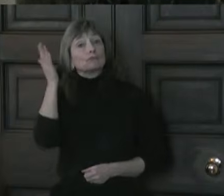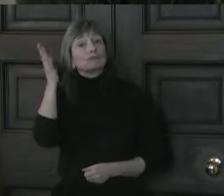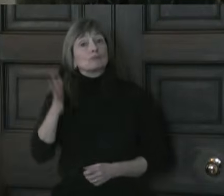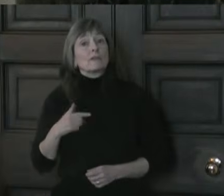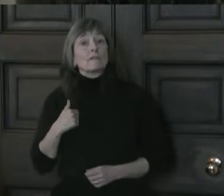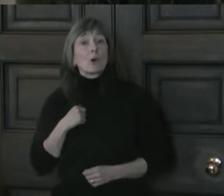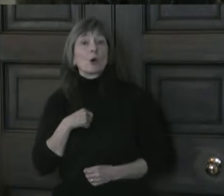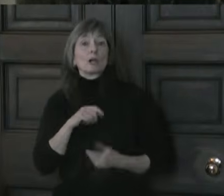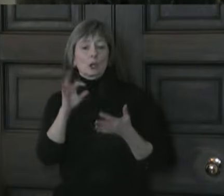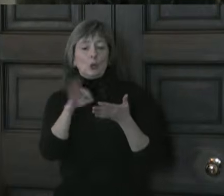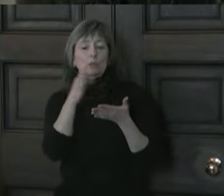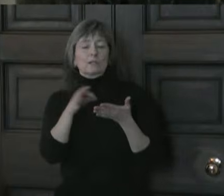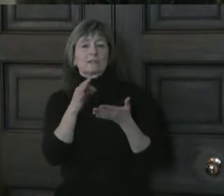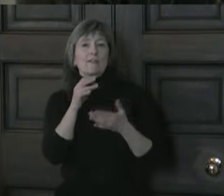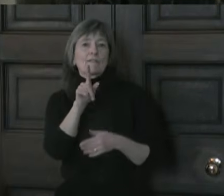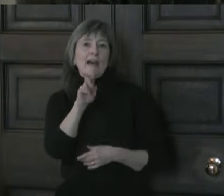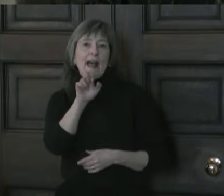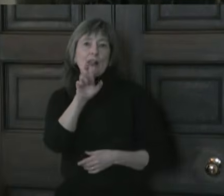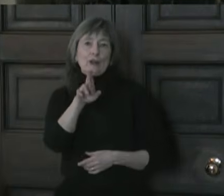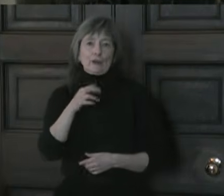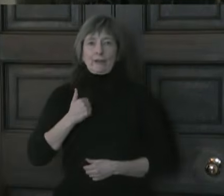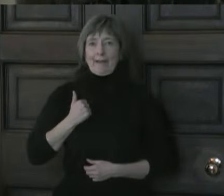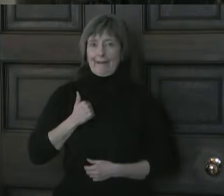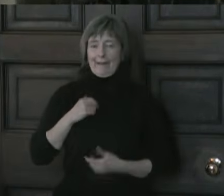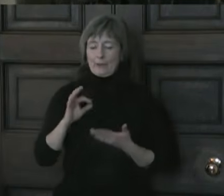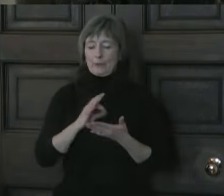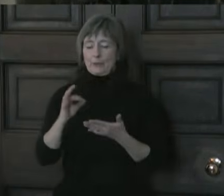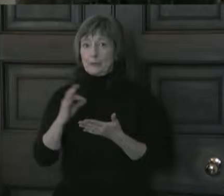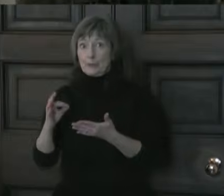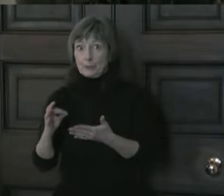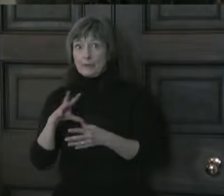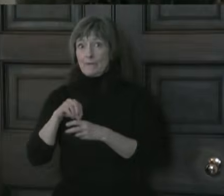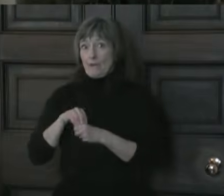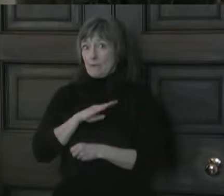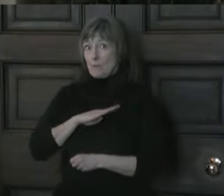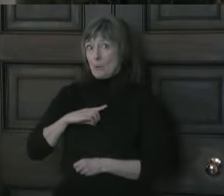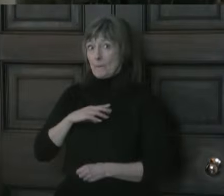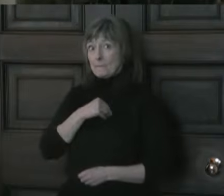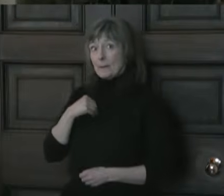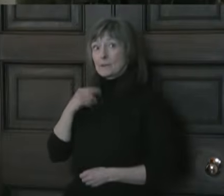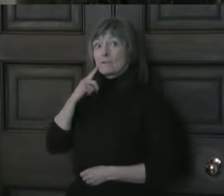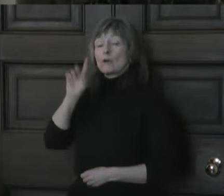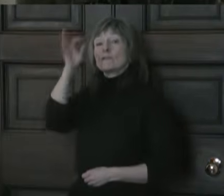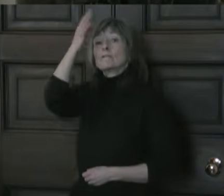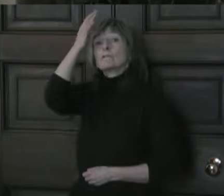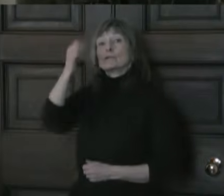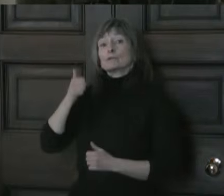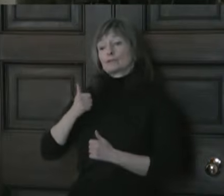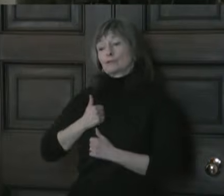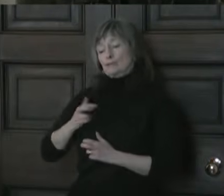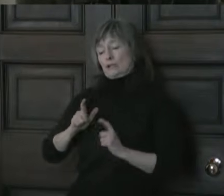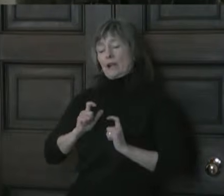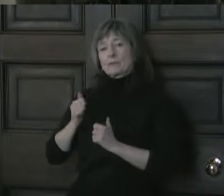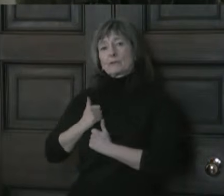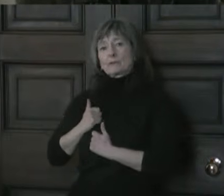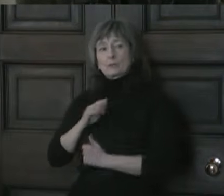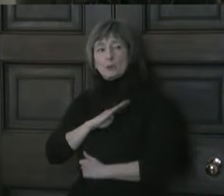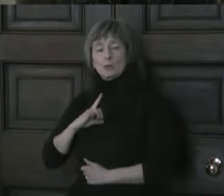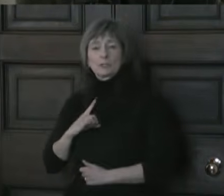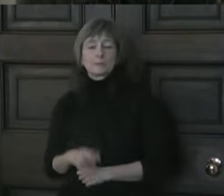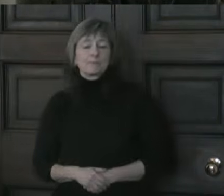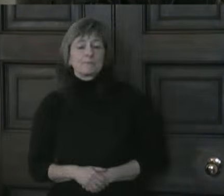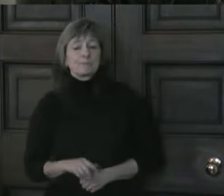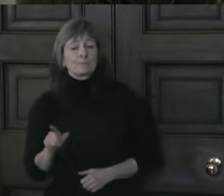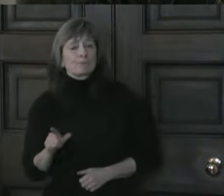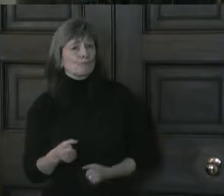Valor Canada and served as a board member on the Western Newfoundland Federal Retirees Board. Her dedication